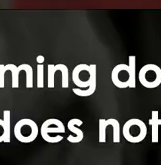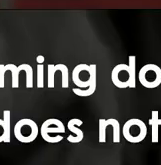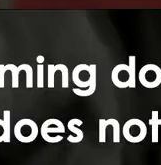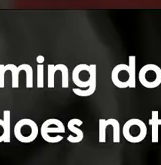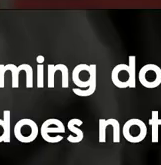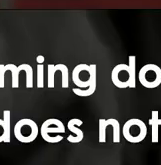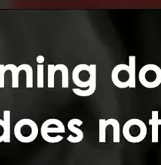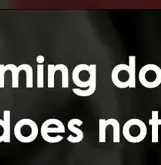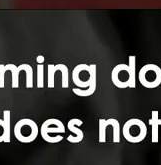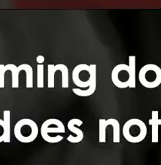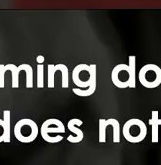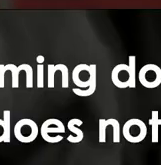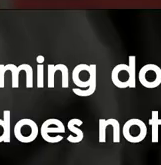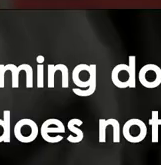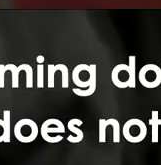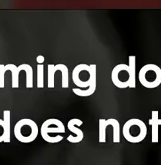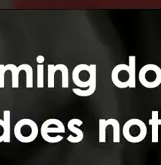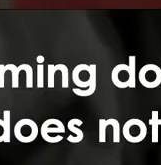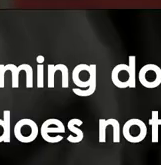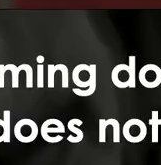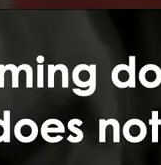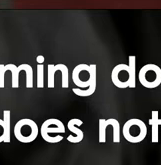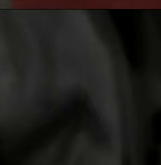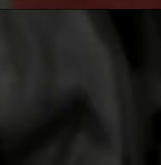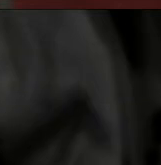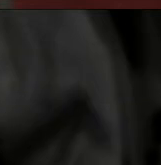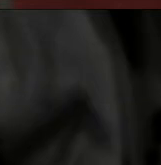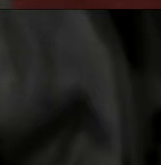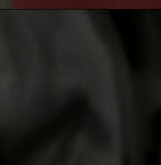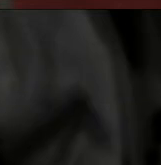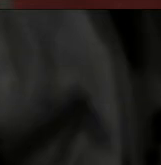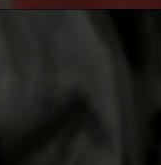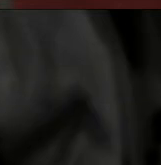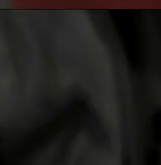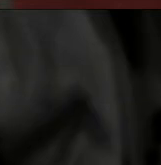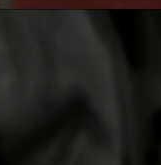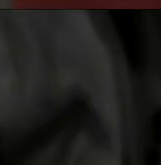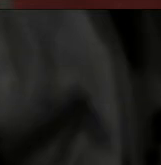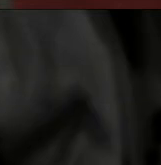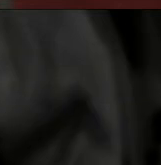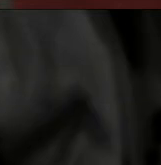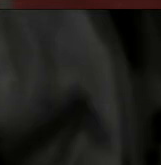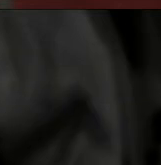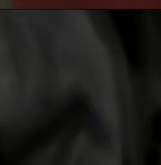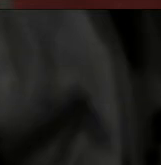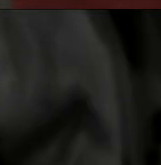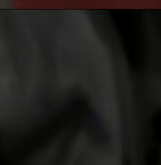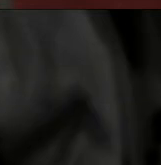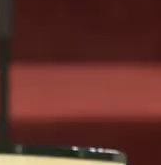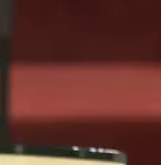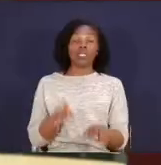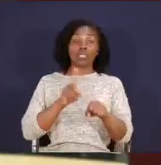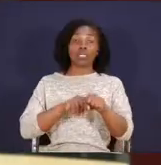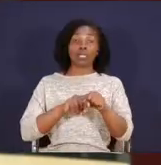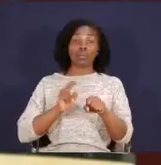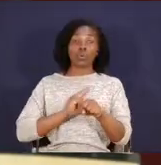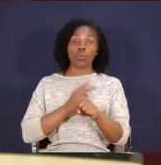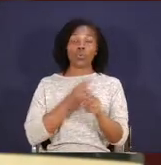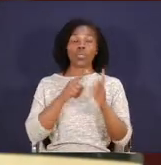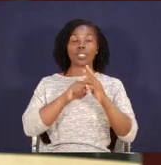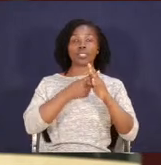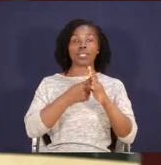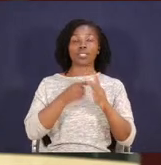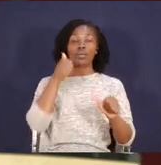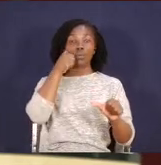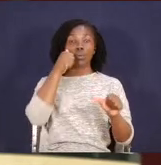above, from the Father of lights, with whom there is no variation or shadow due to change. And so as we get started, I want us